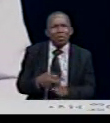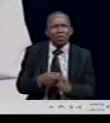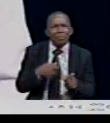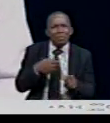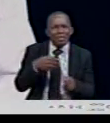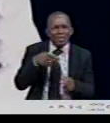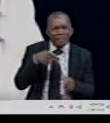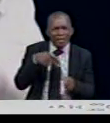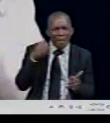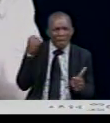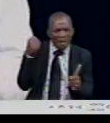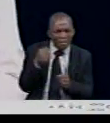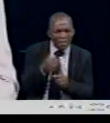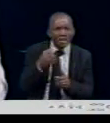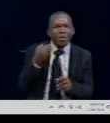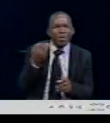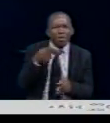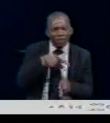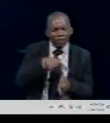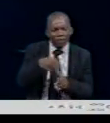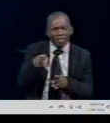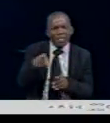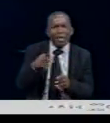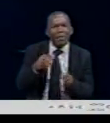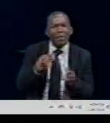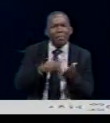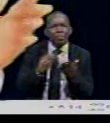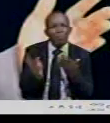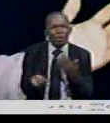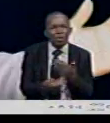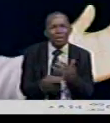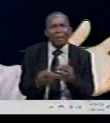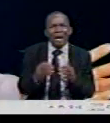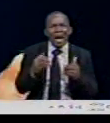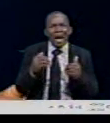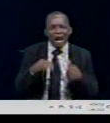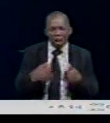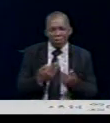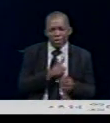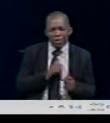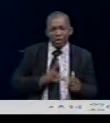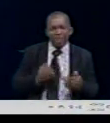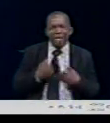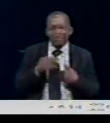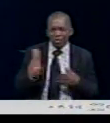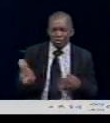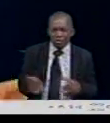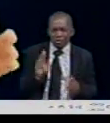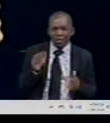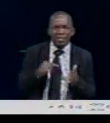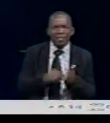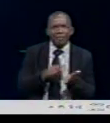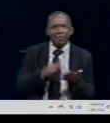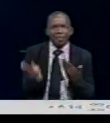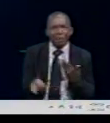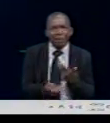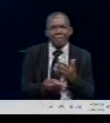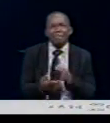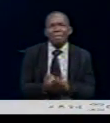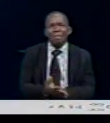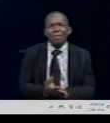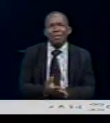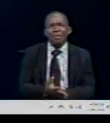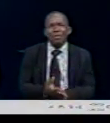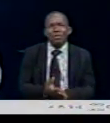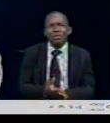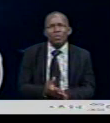conferences. We want to appreciate the Lord for how he had used these conferences to be able to